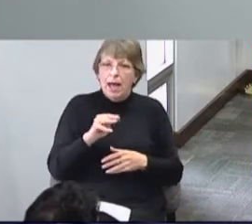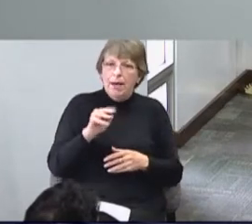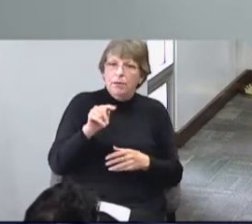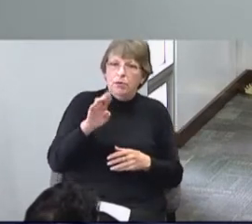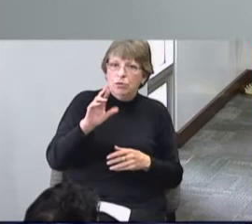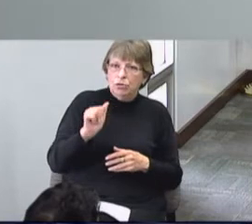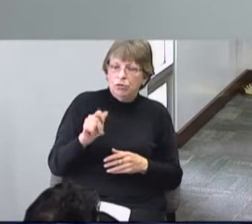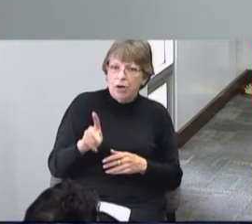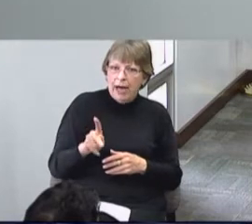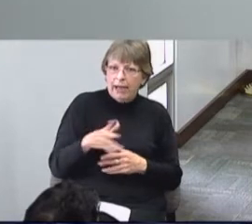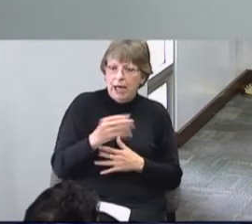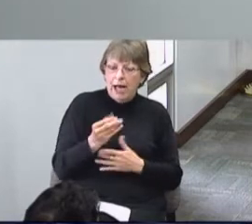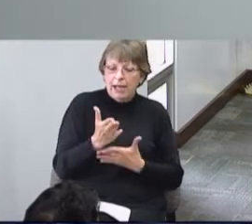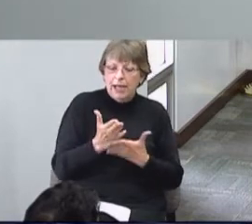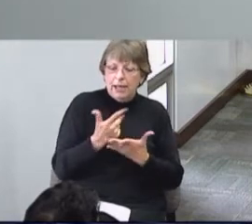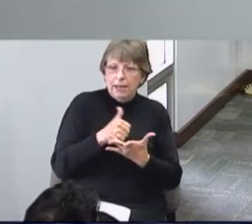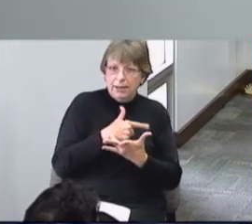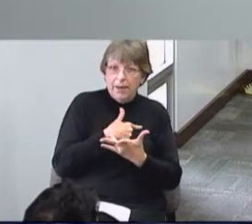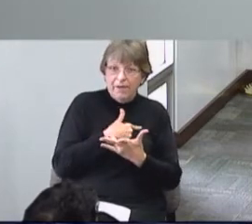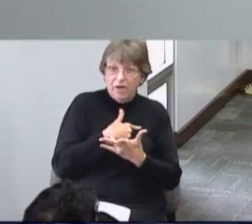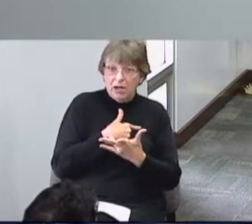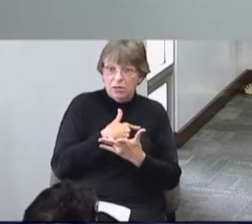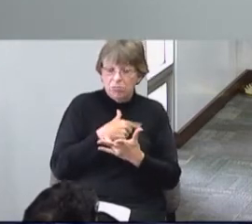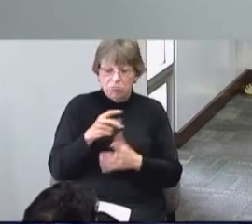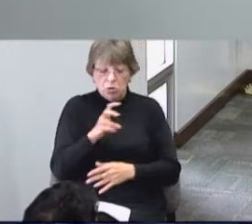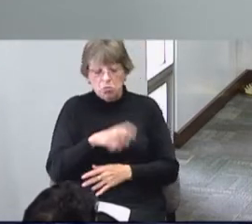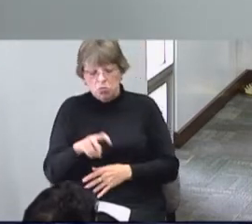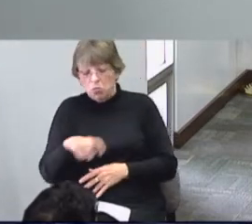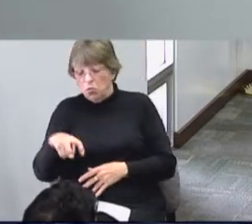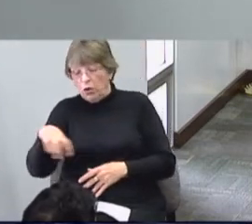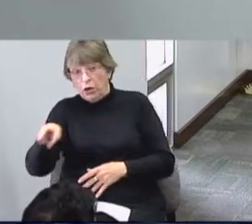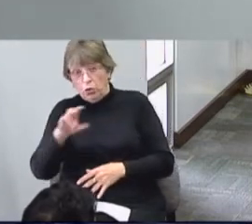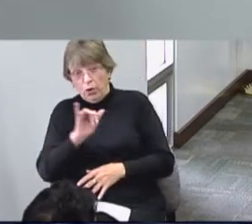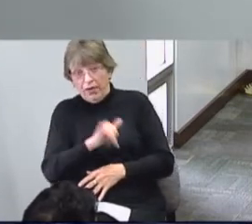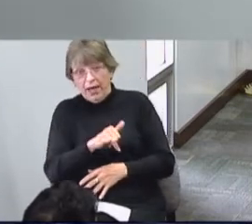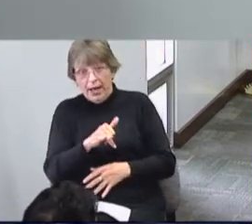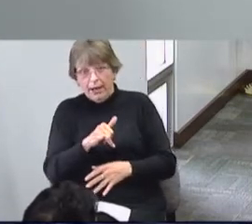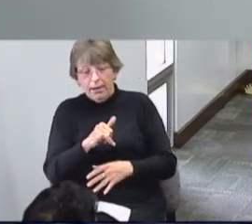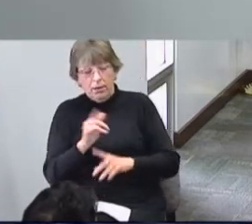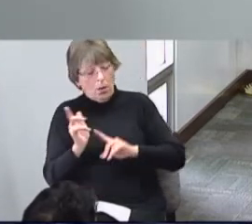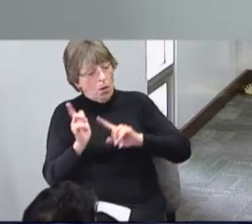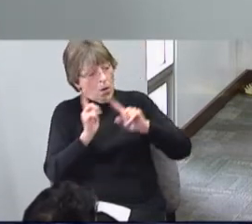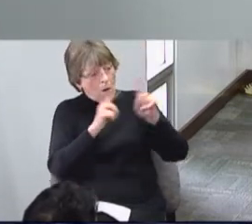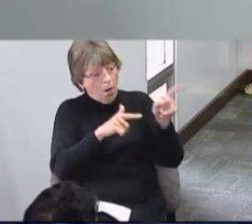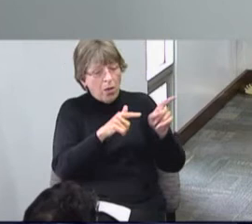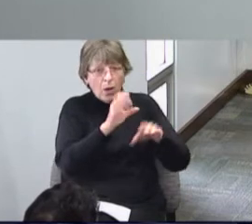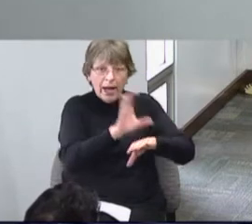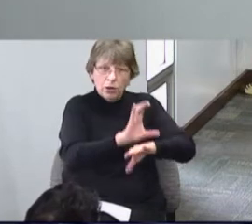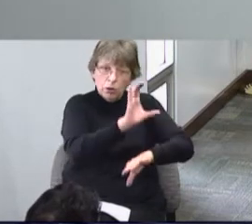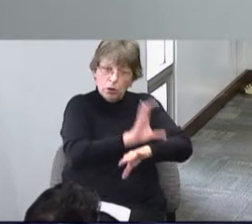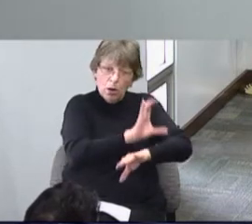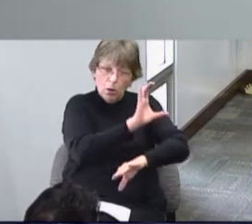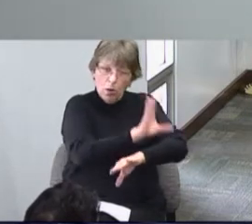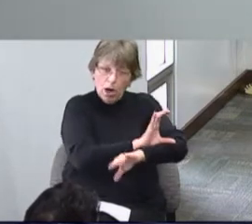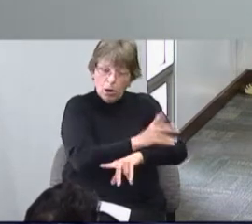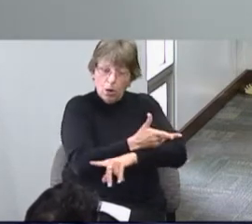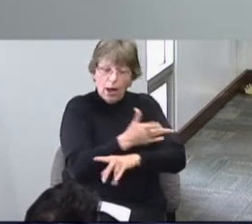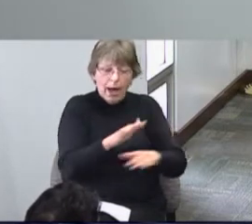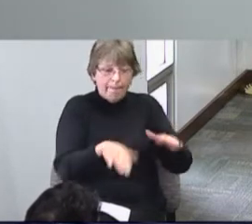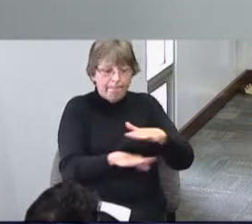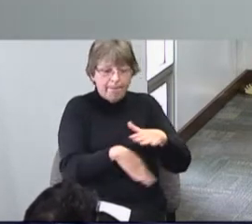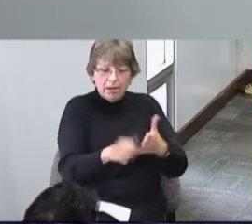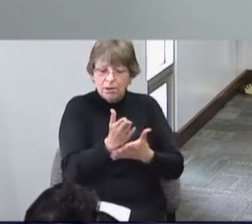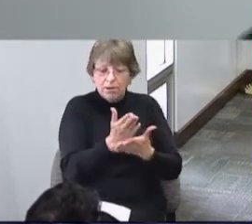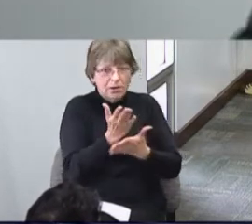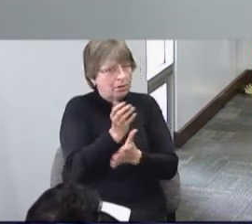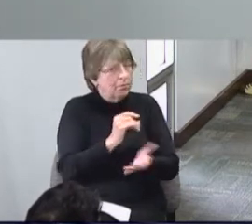and some of us participated in a tour along that route out to Colorado, and basically, there's certain